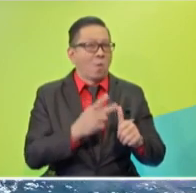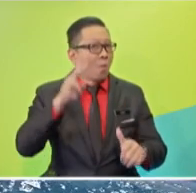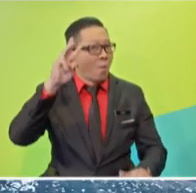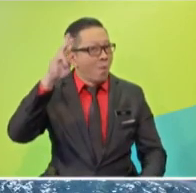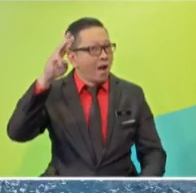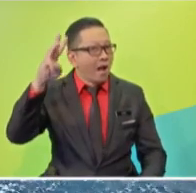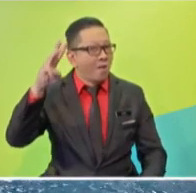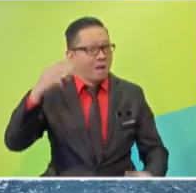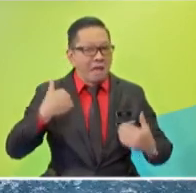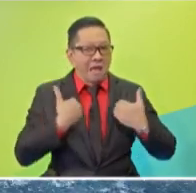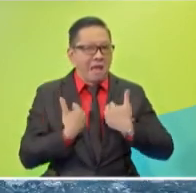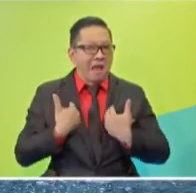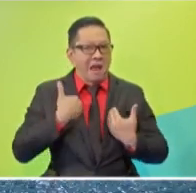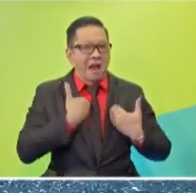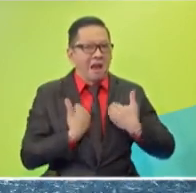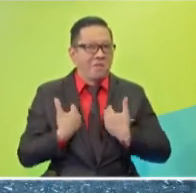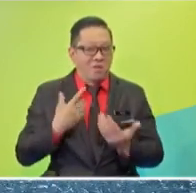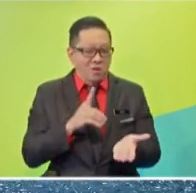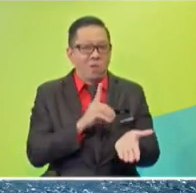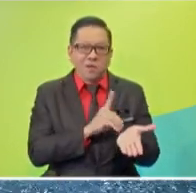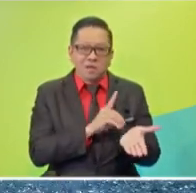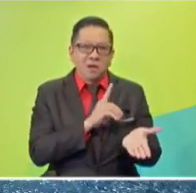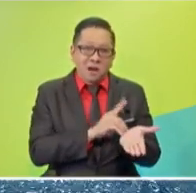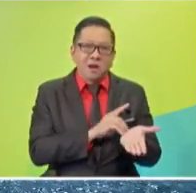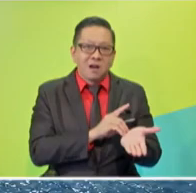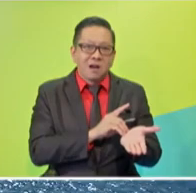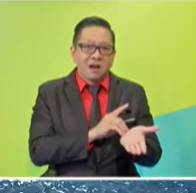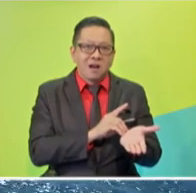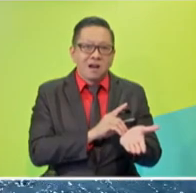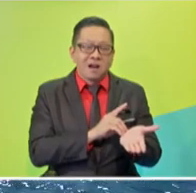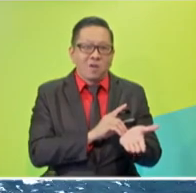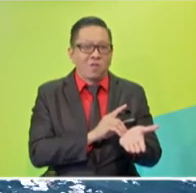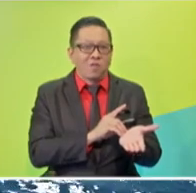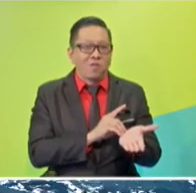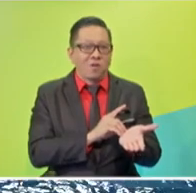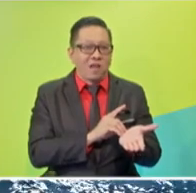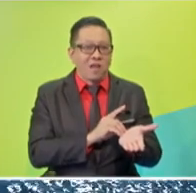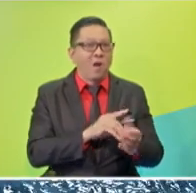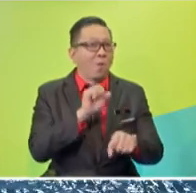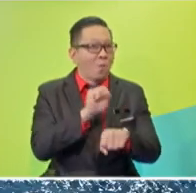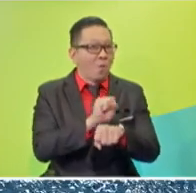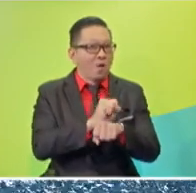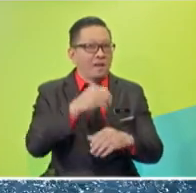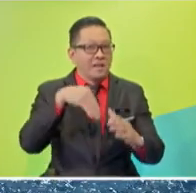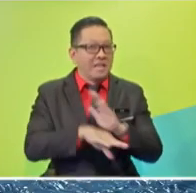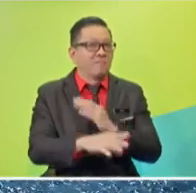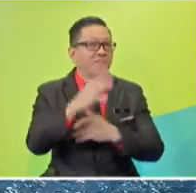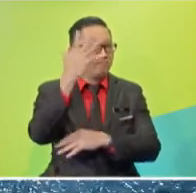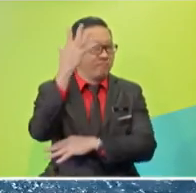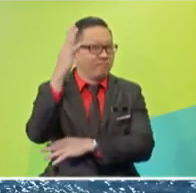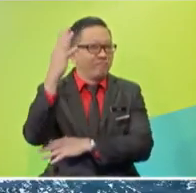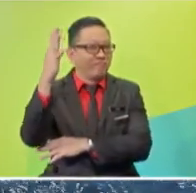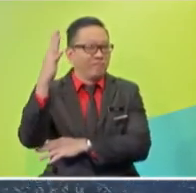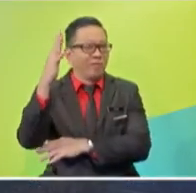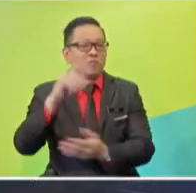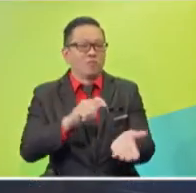wildlife vet. A wildlife vet, all right? So, a wildlife vet works in the safari to treat the wildlife